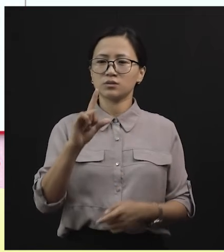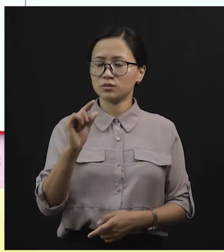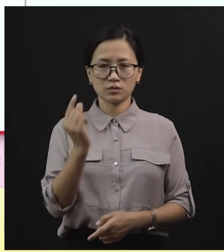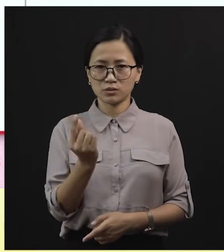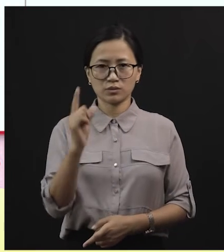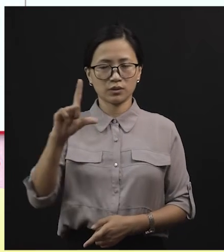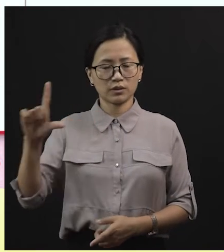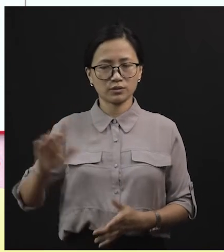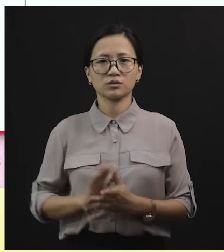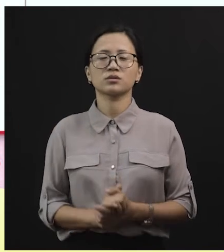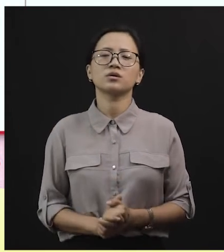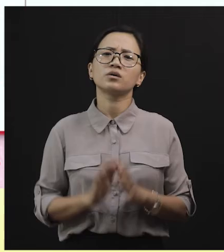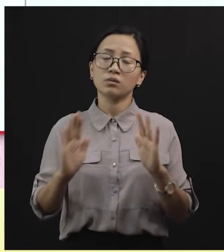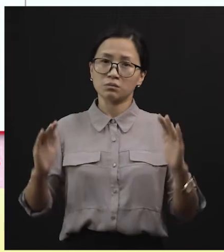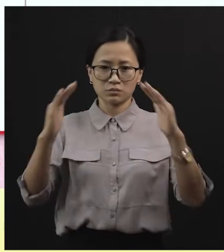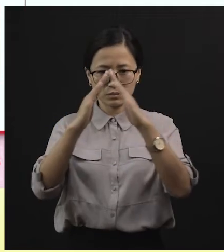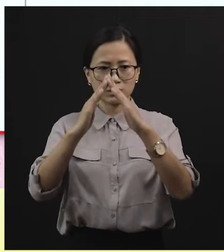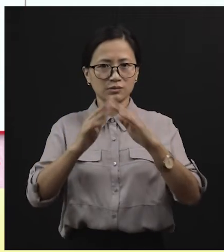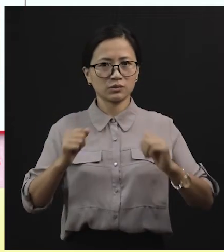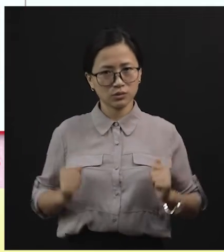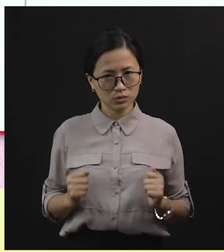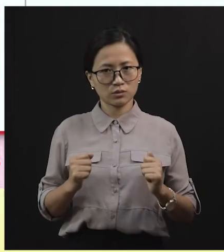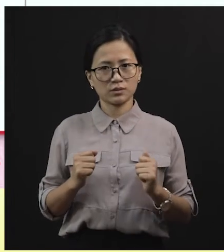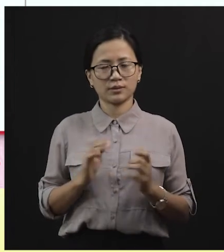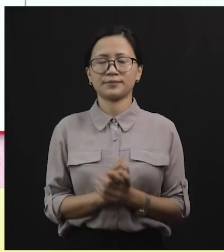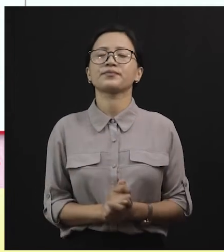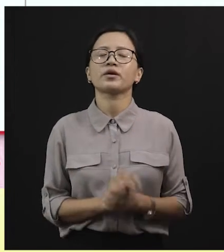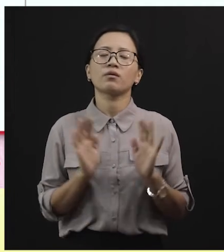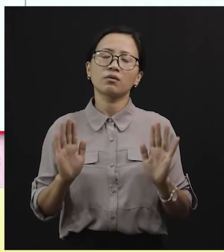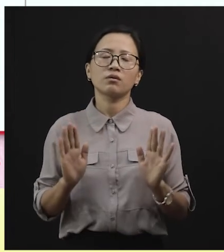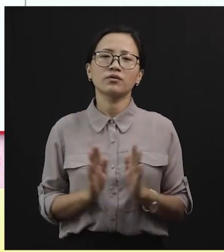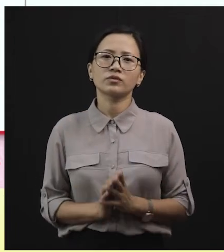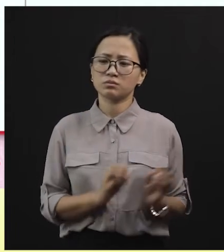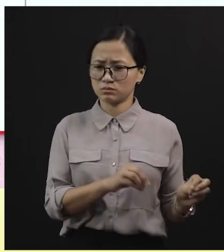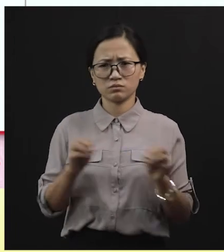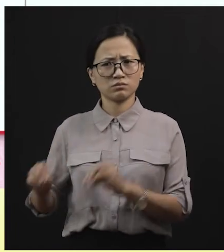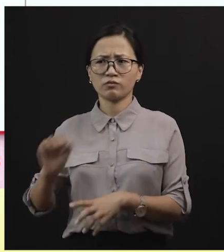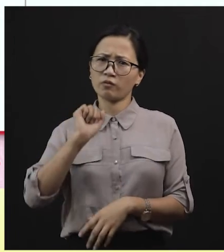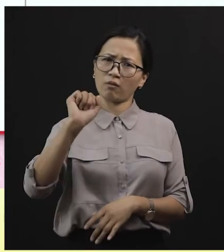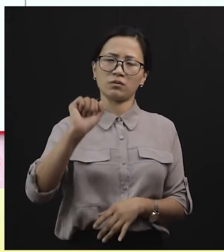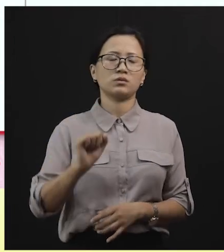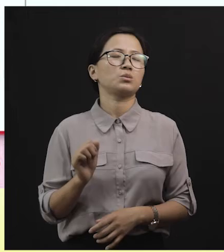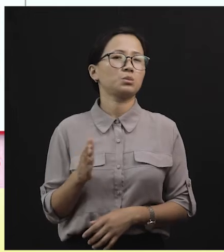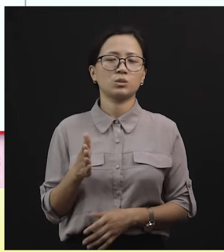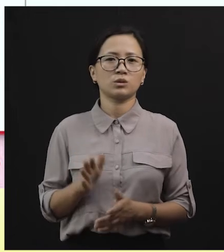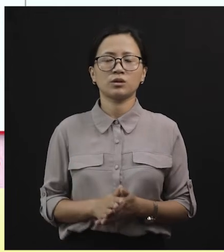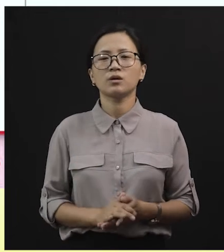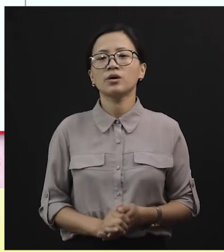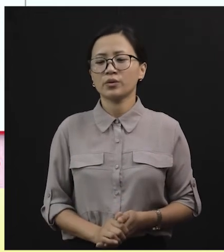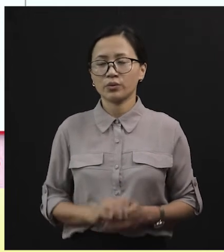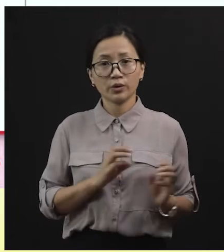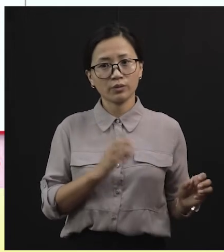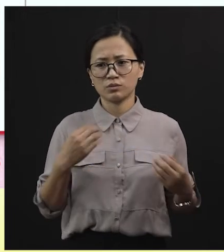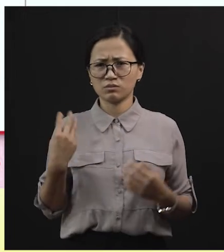S-T-U-L-L, stool. We all have stool at home, right? But can the stool move around by itself? No, I